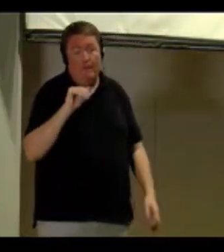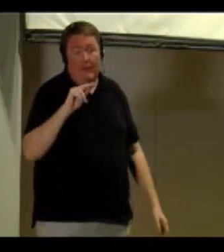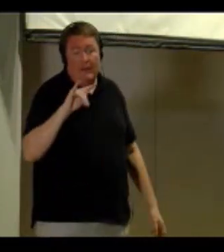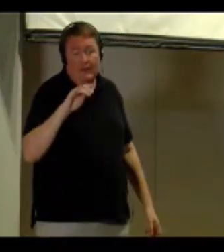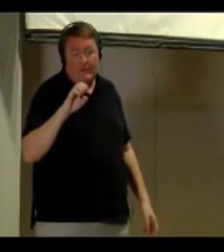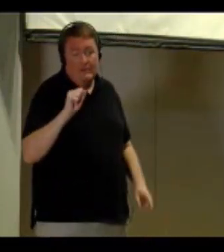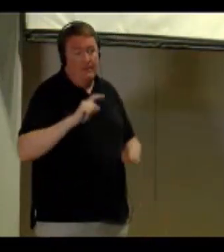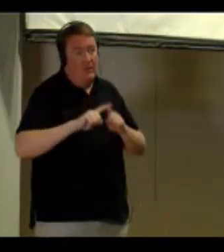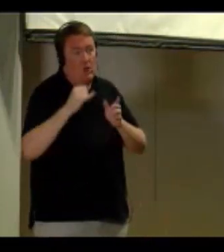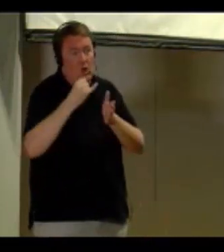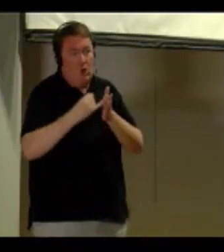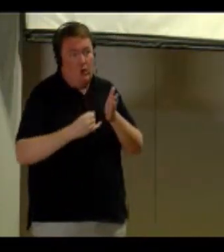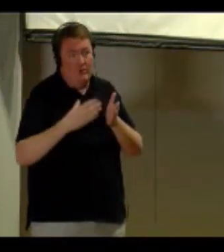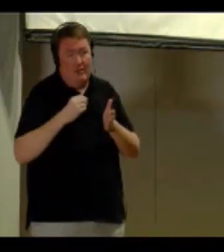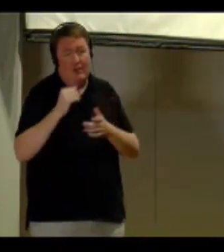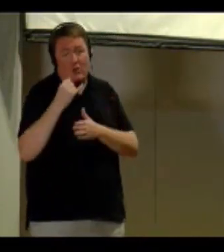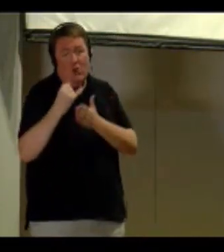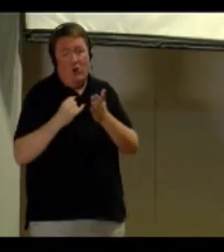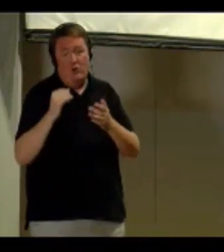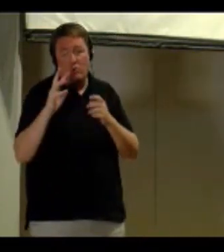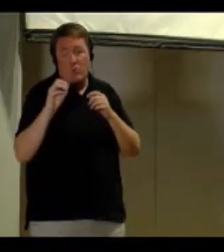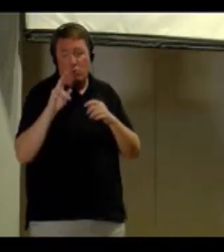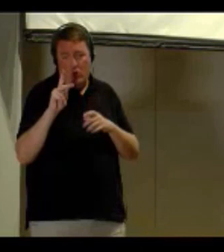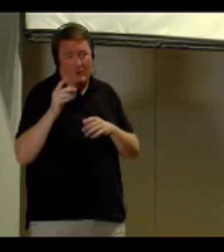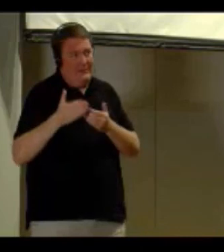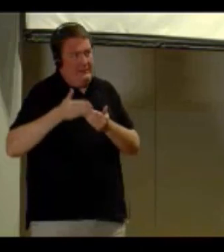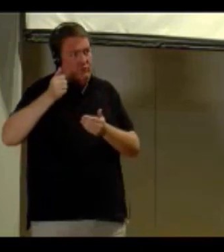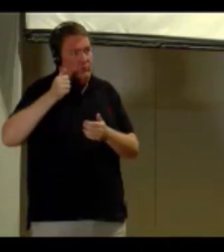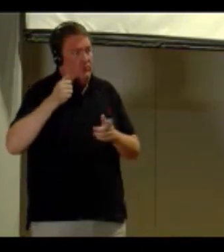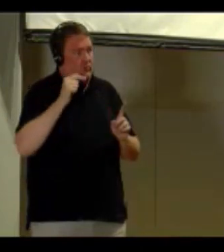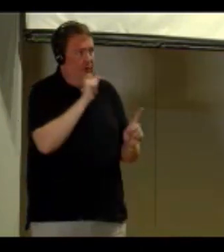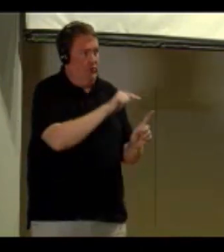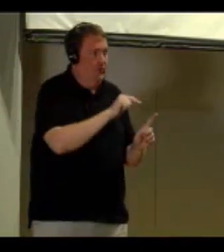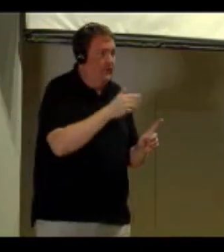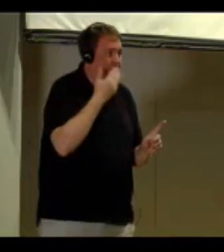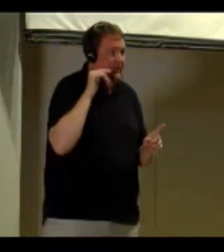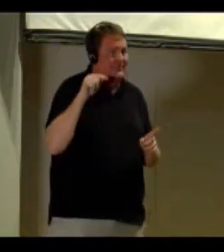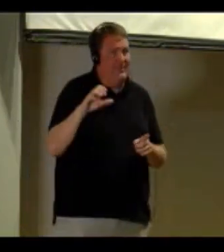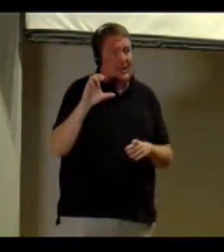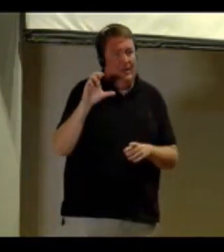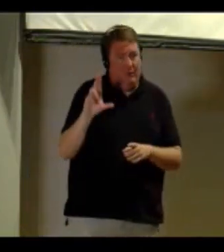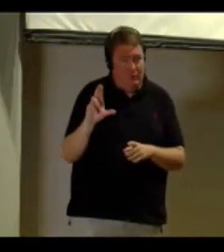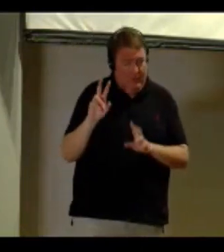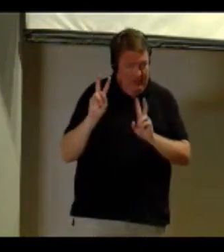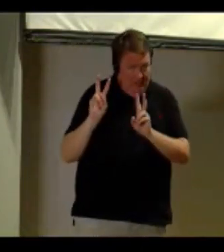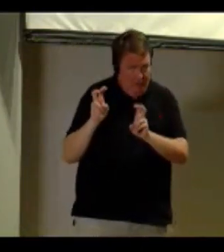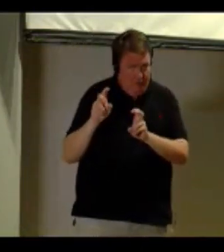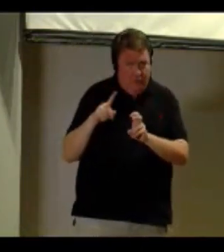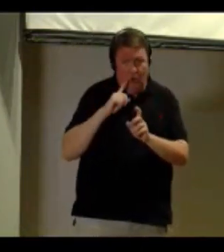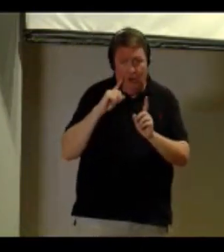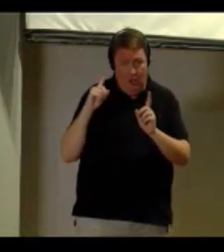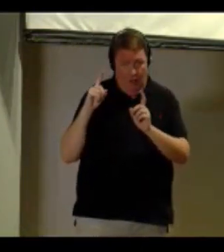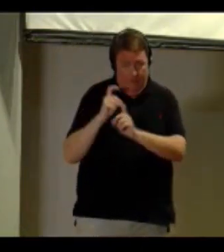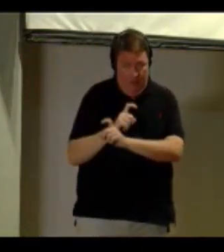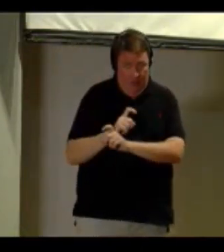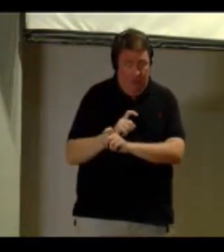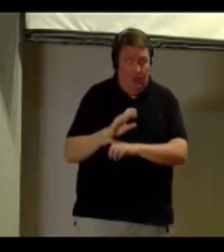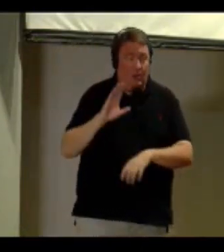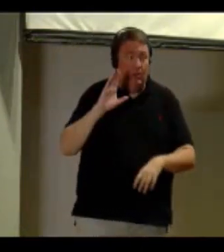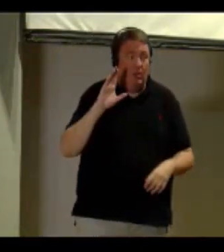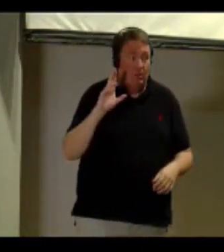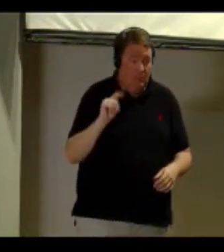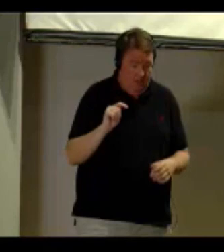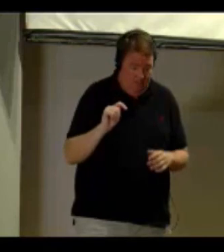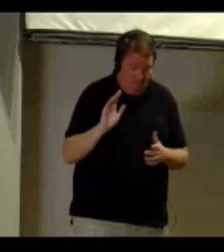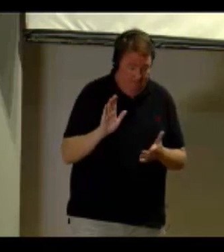and artwork, because it does have a very complicated copyright issue. But having said that, part